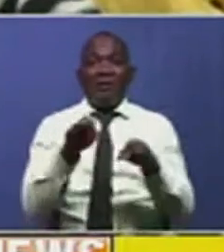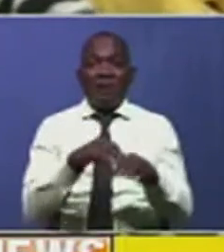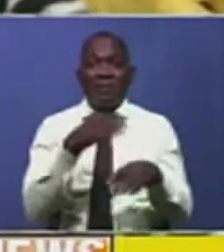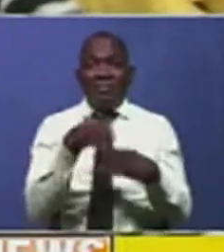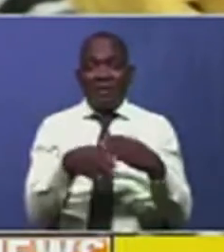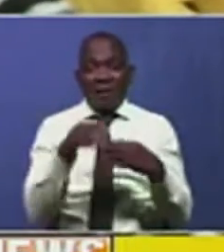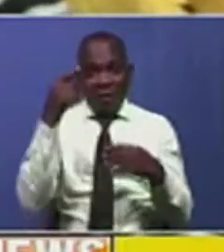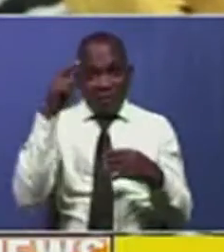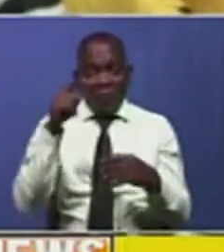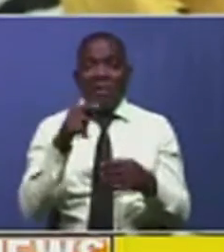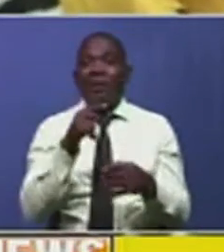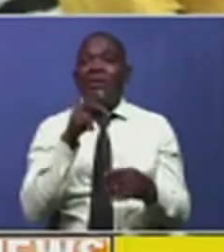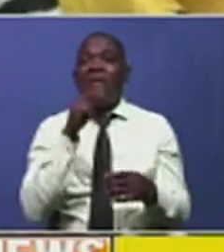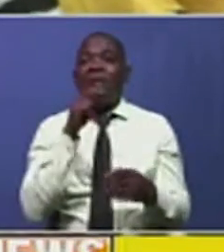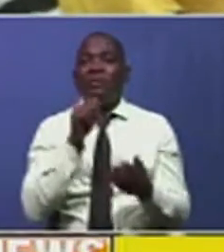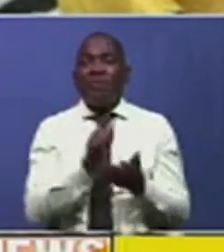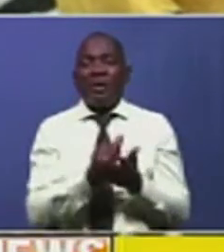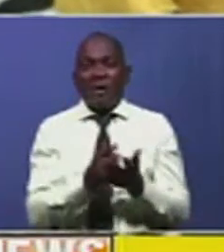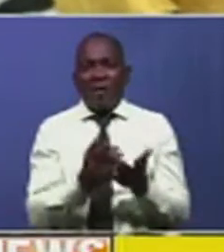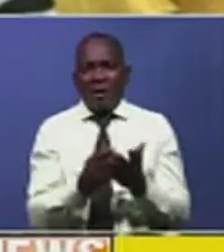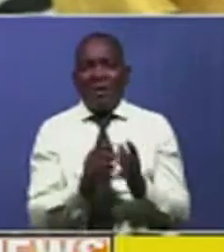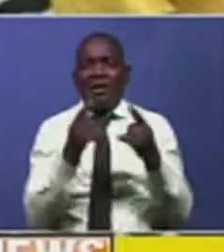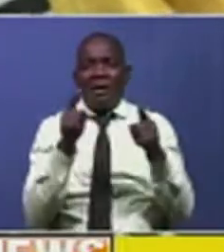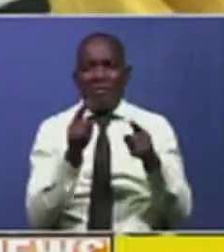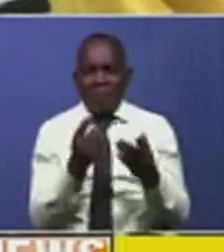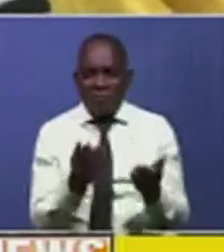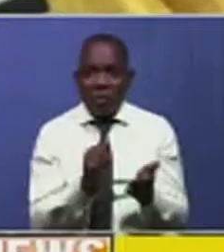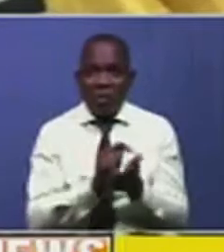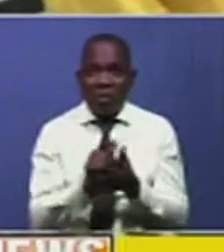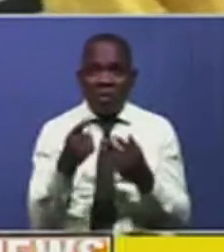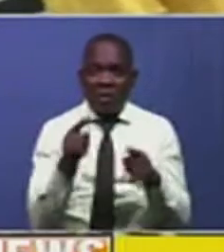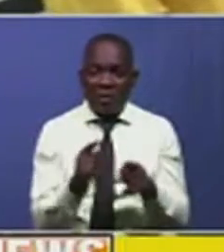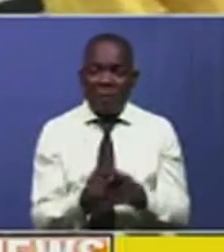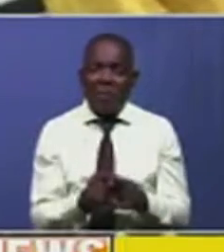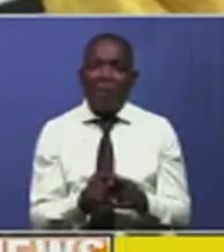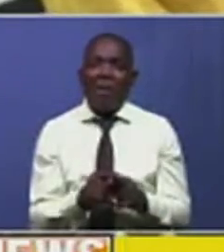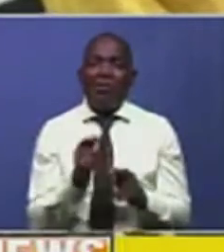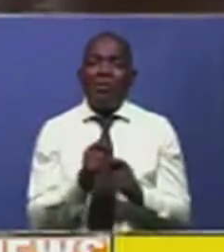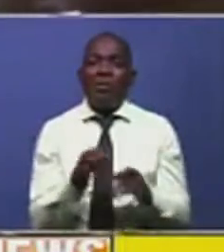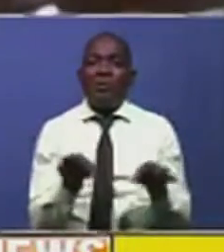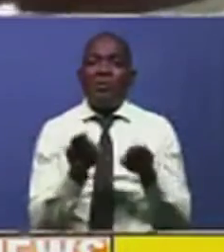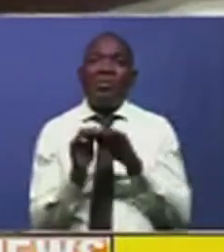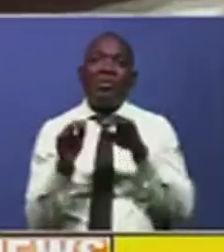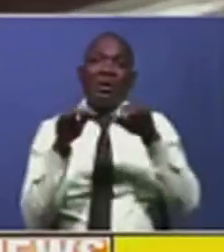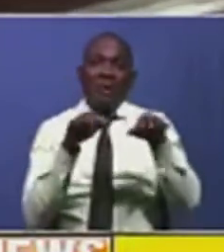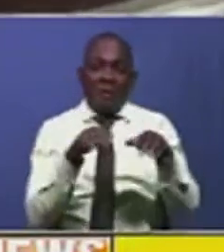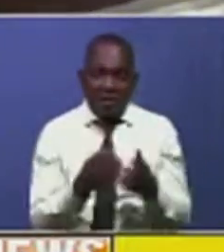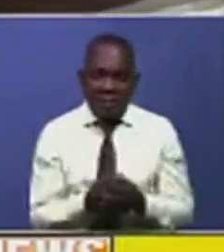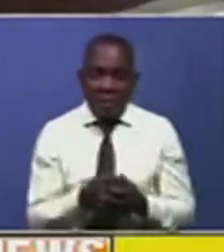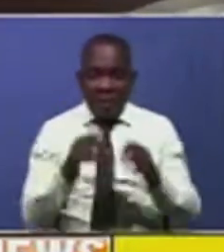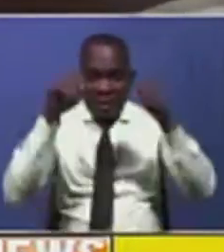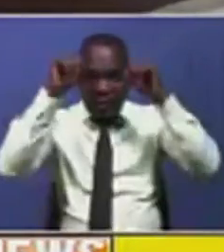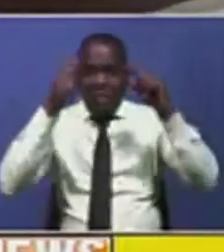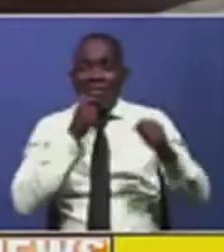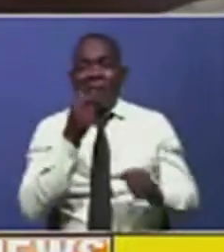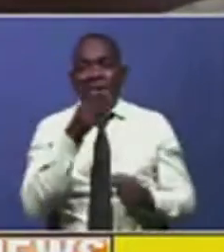for Hajia Mariama Bawumia took place there weeks ago at Wale Wale, and among the dignitaries to bid her farewell was the President,